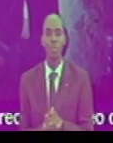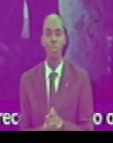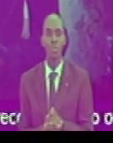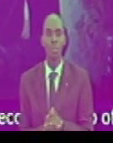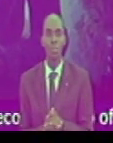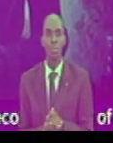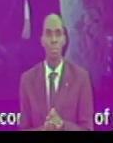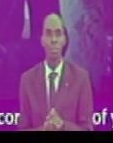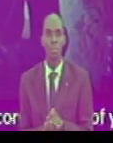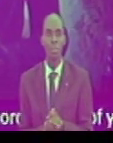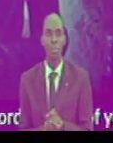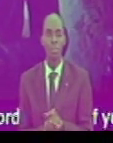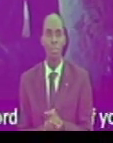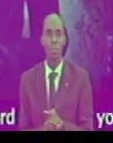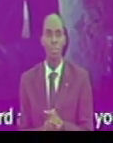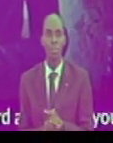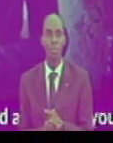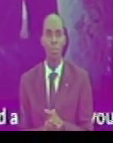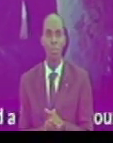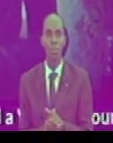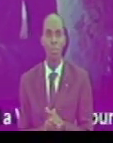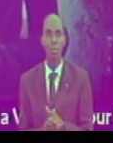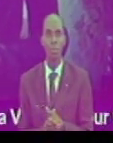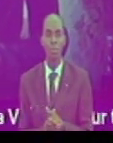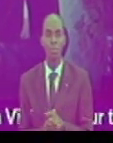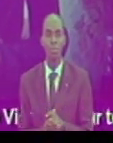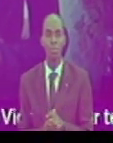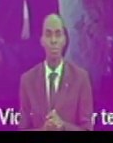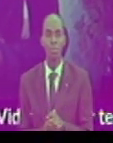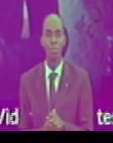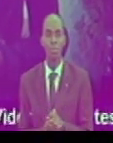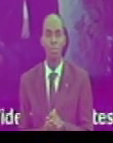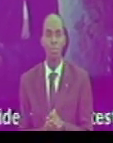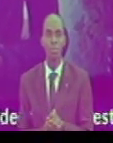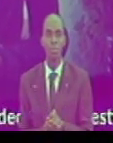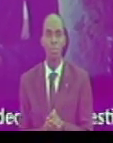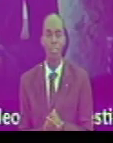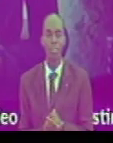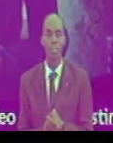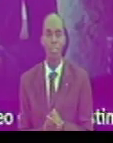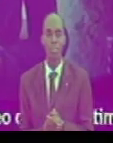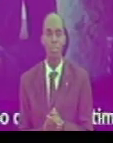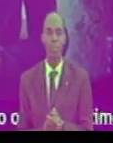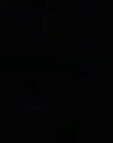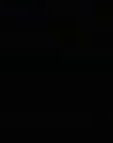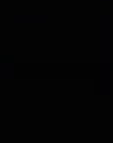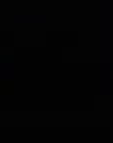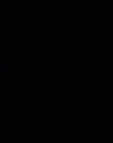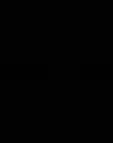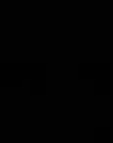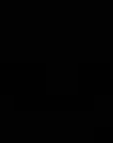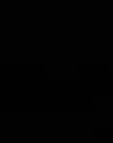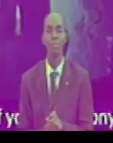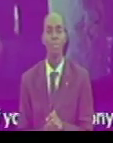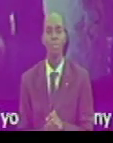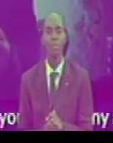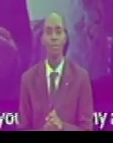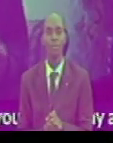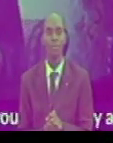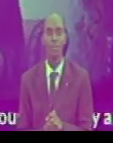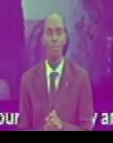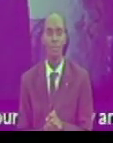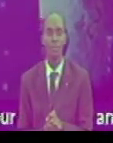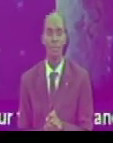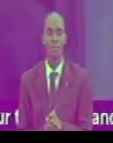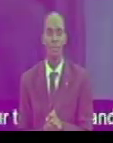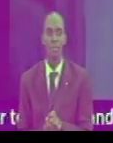itching, generalized itching of her body for 7 years. She will give her testimony. Praise the